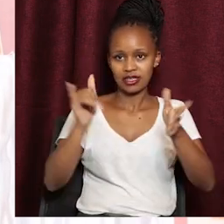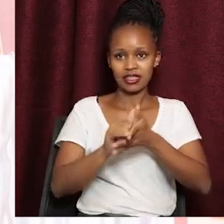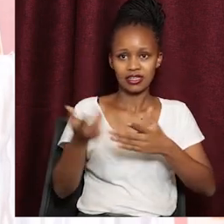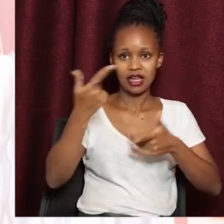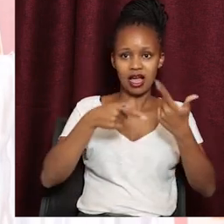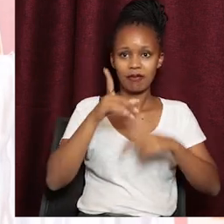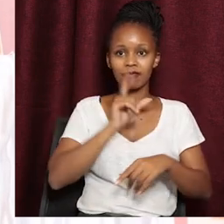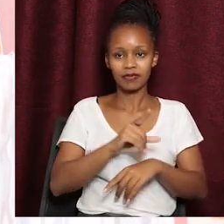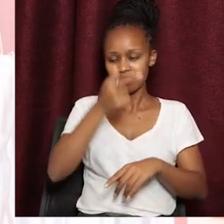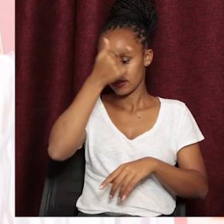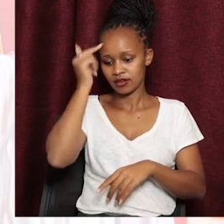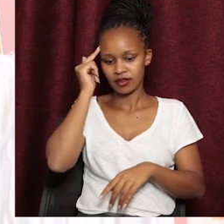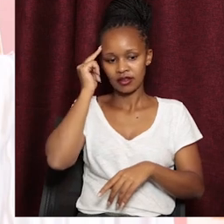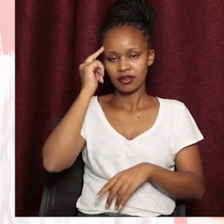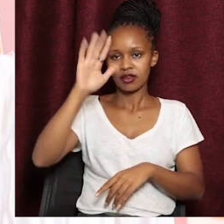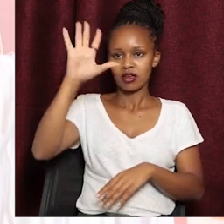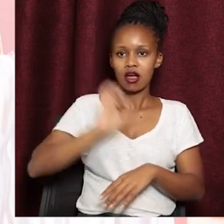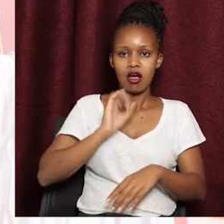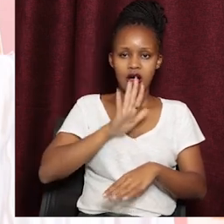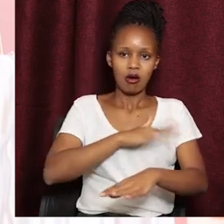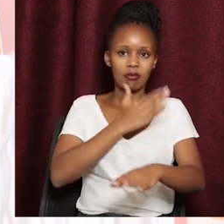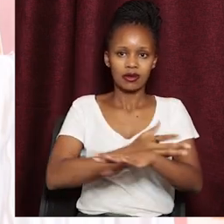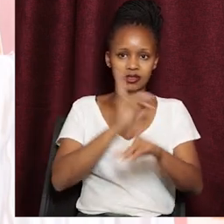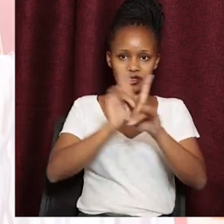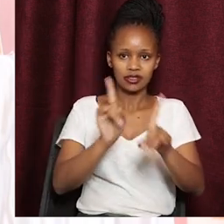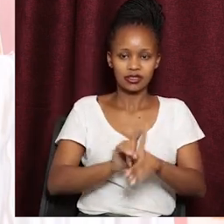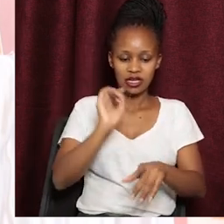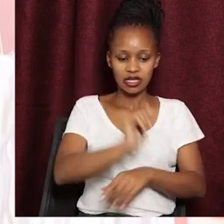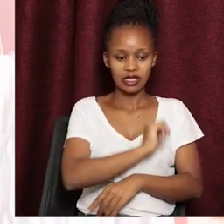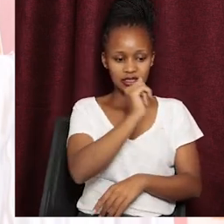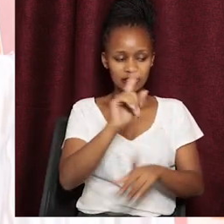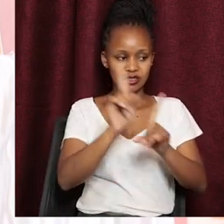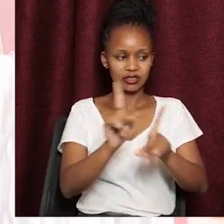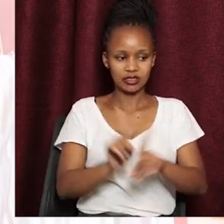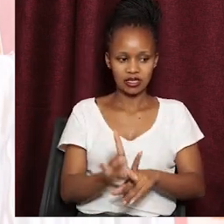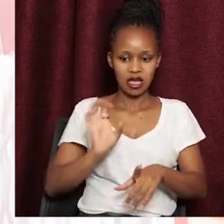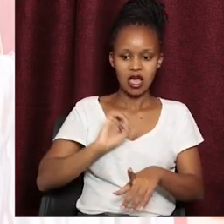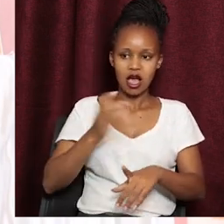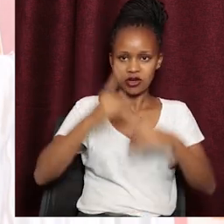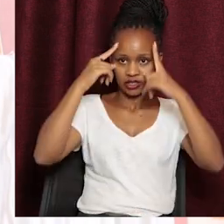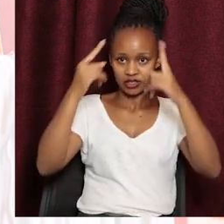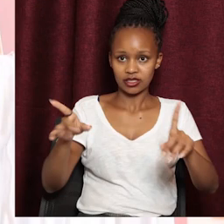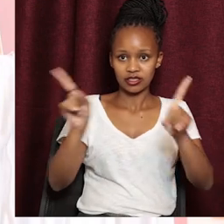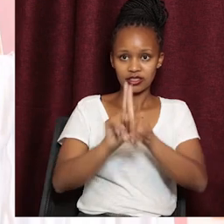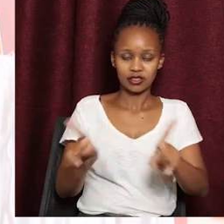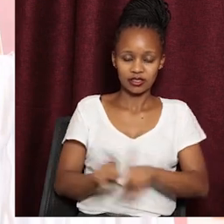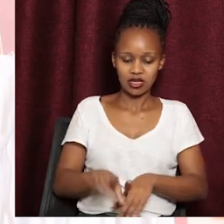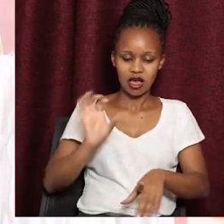is coming, because He is our power, He is the resurrection, He is our victory,